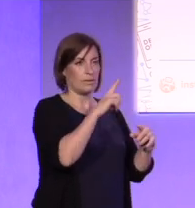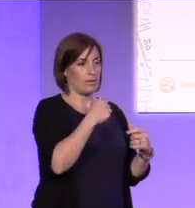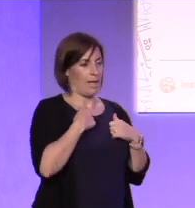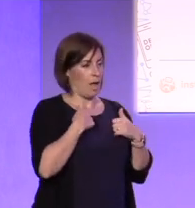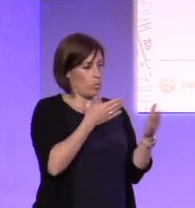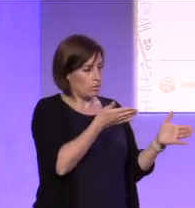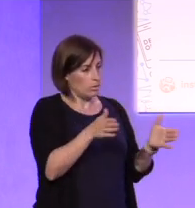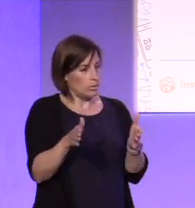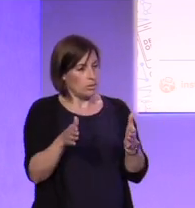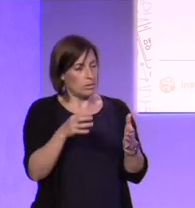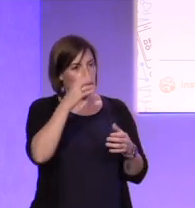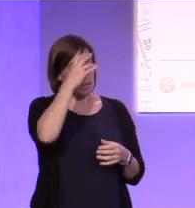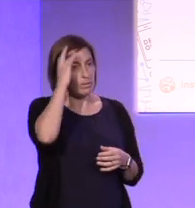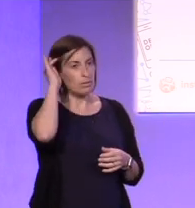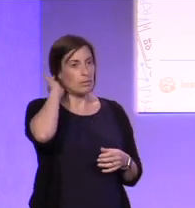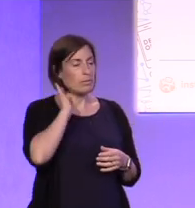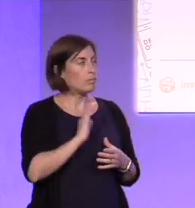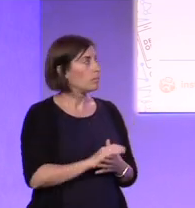the next week it will have changed.